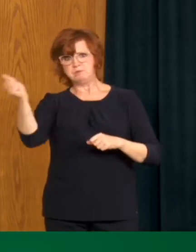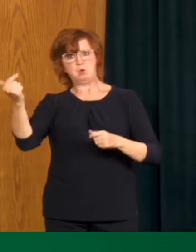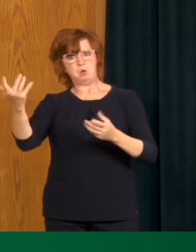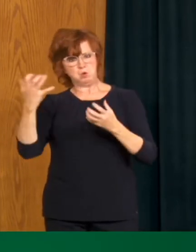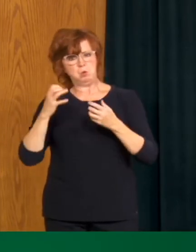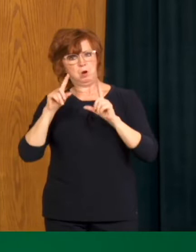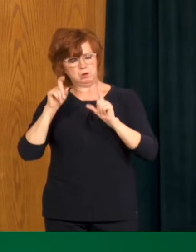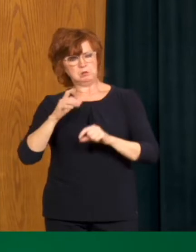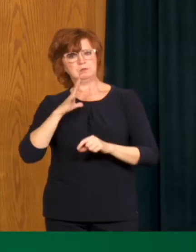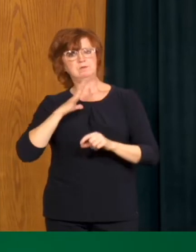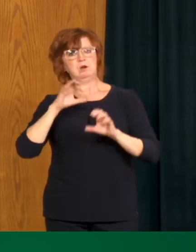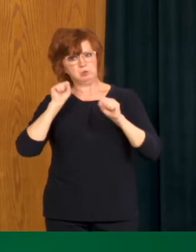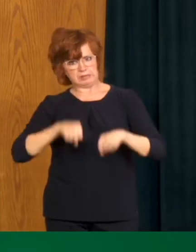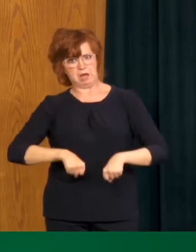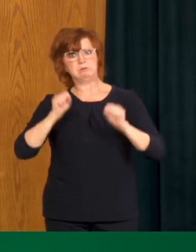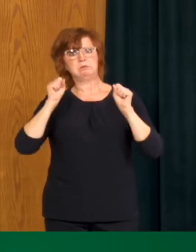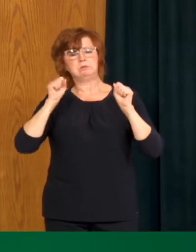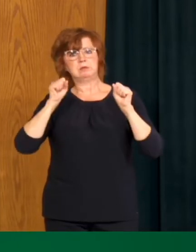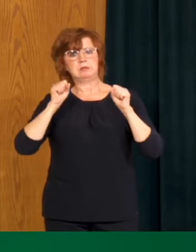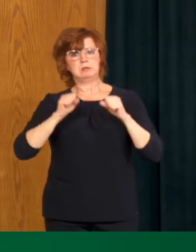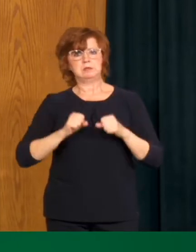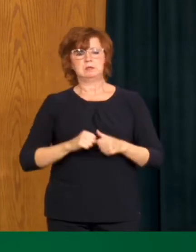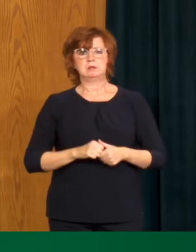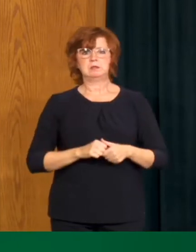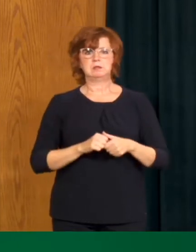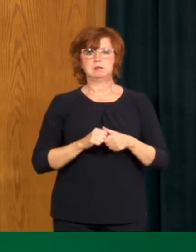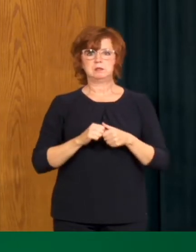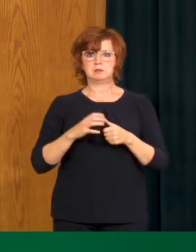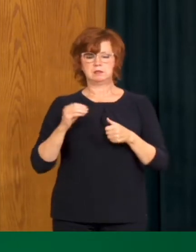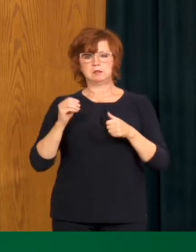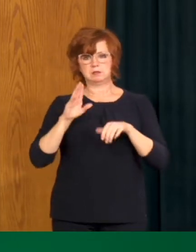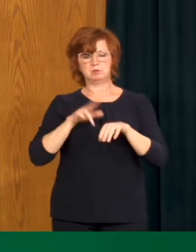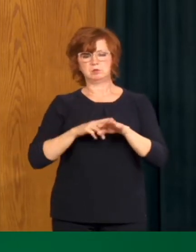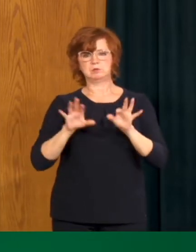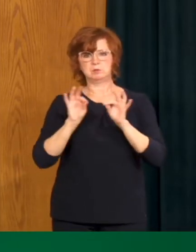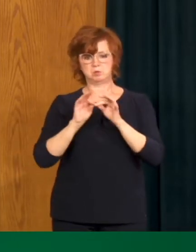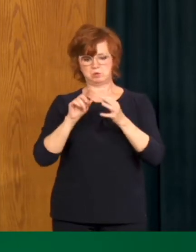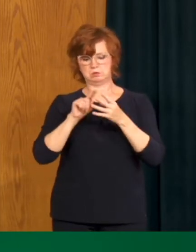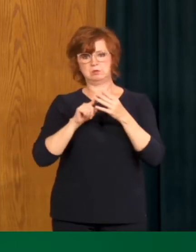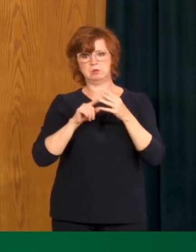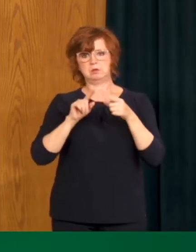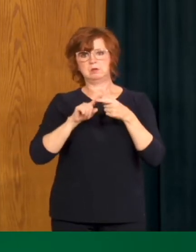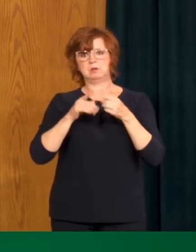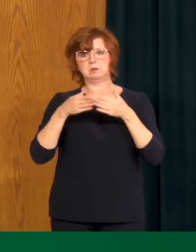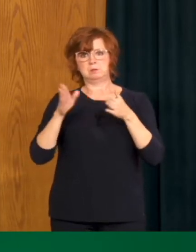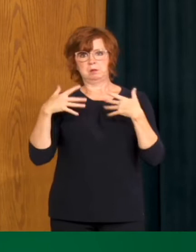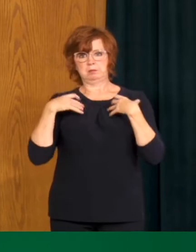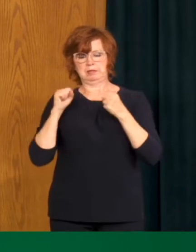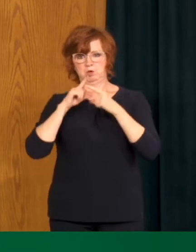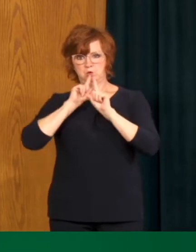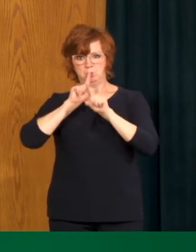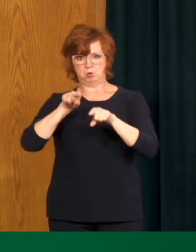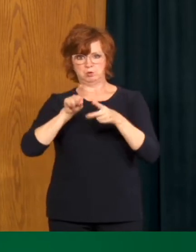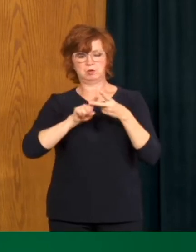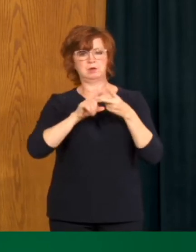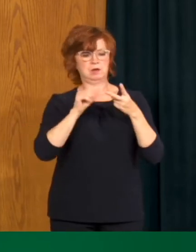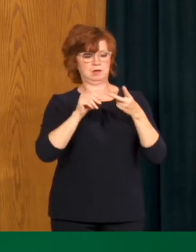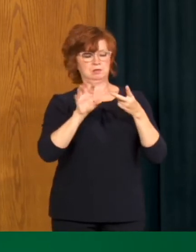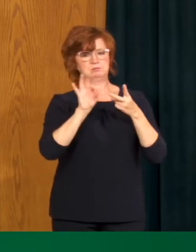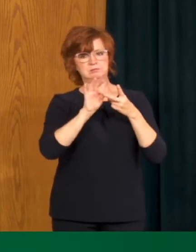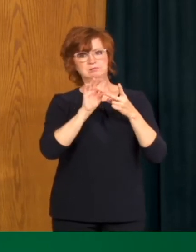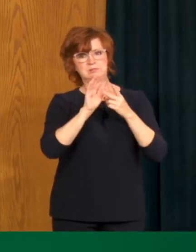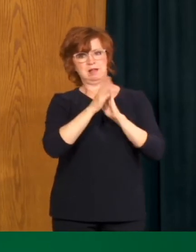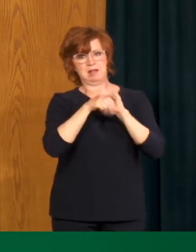components of the strategy, together with the third leg of the stool, which is public health orders and our hand hygiene and social distancing, are what's going to get us through